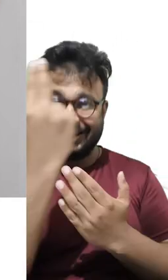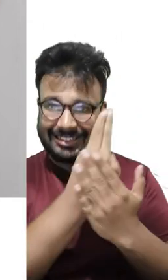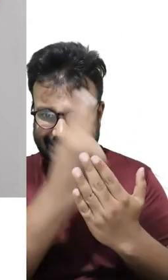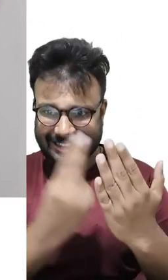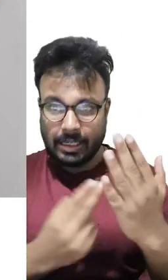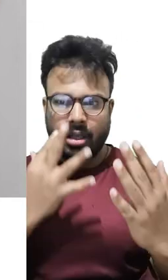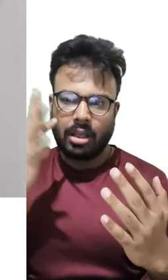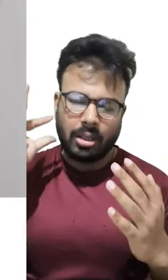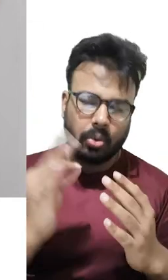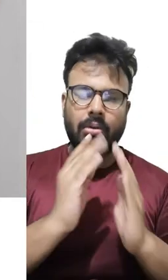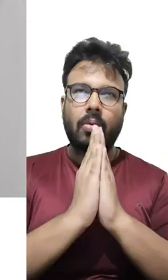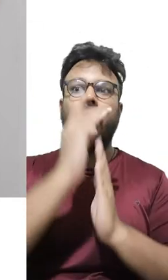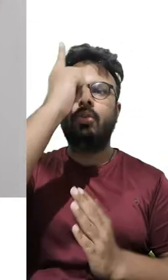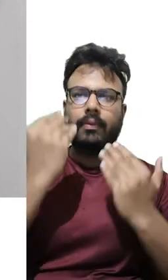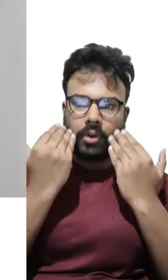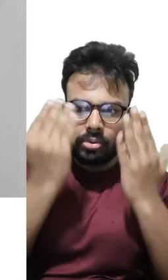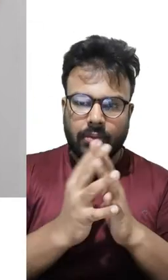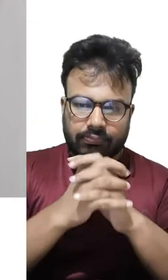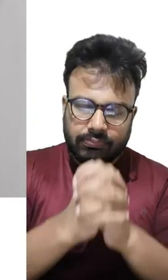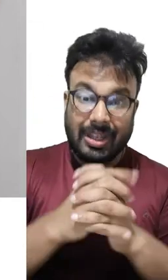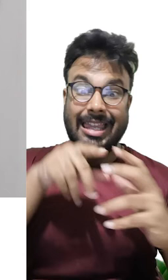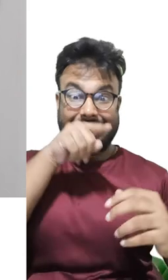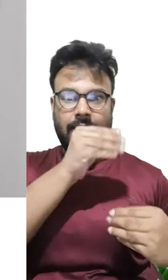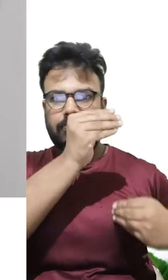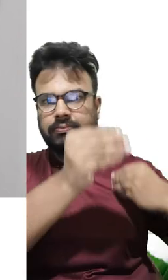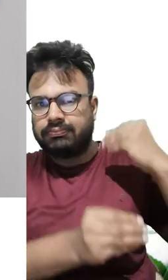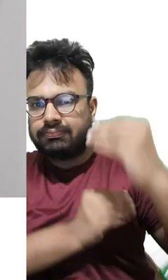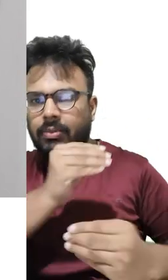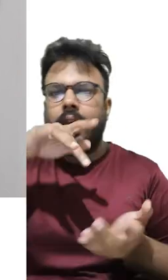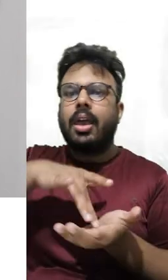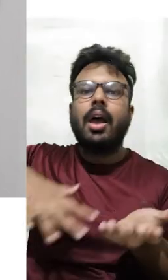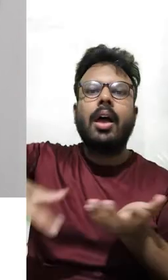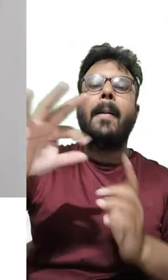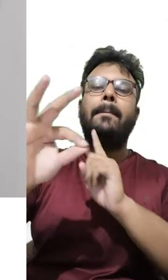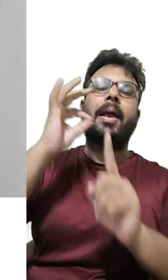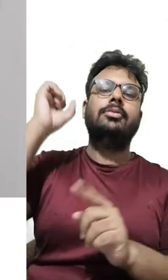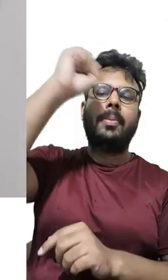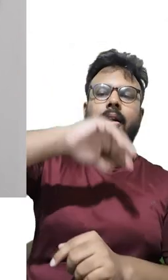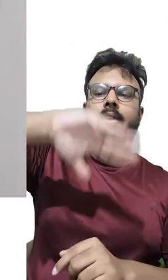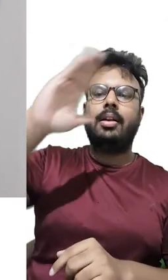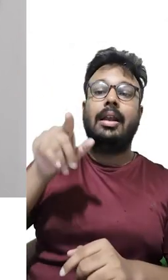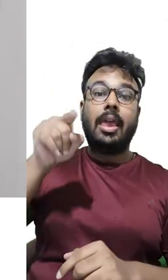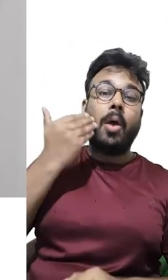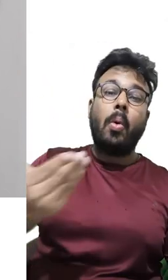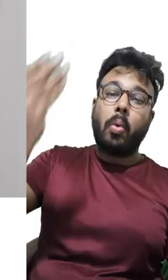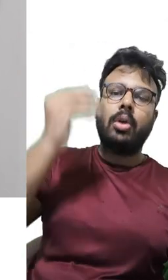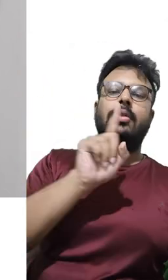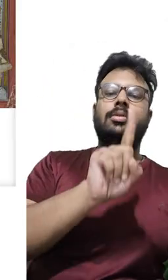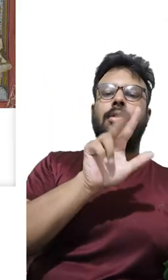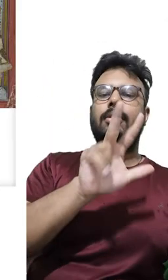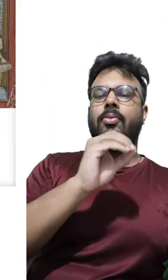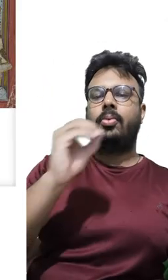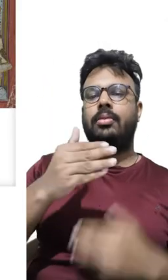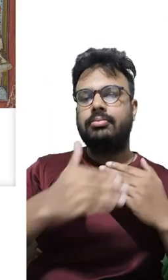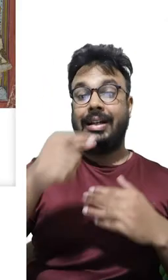the importance of the worship of Devi as a dominant tradition in the Punjab hill states till the 18th century.